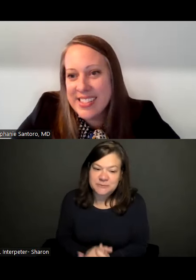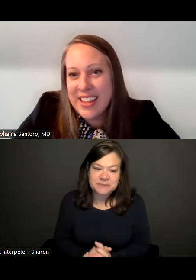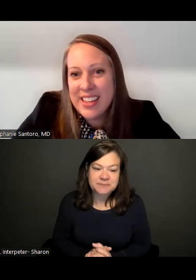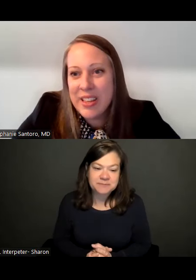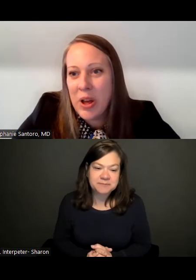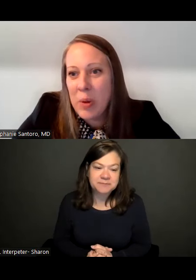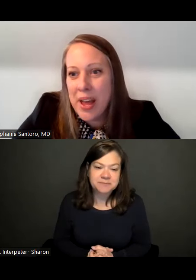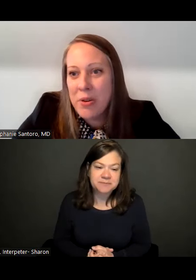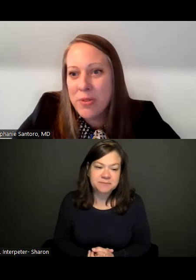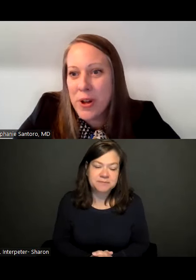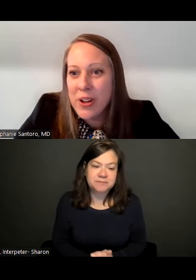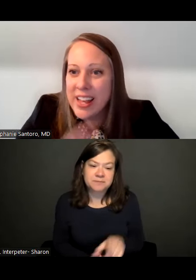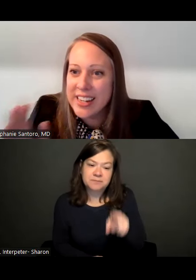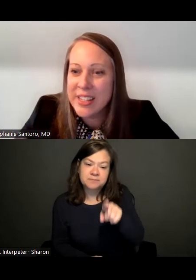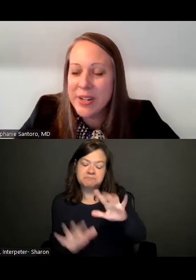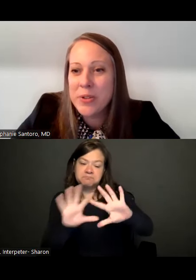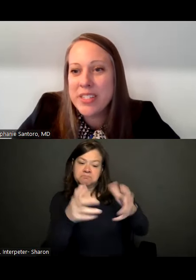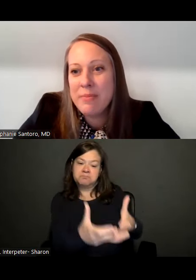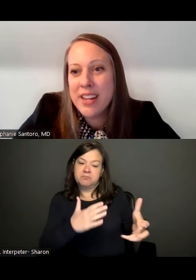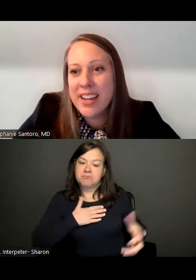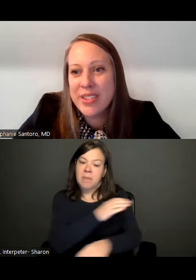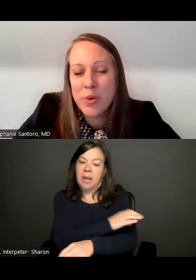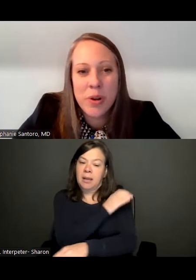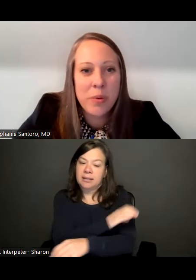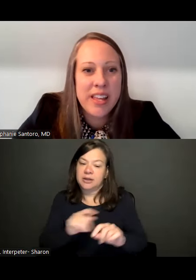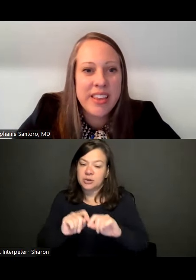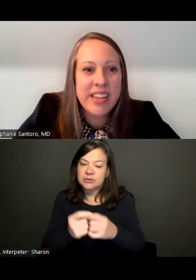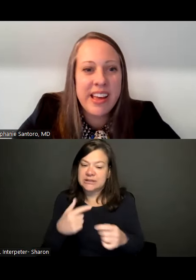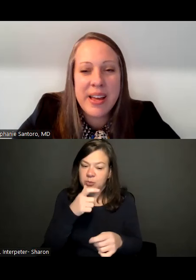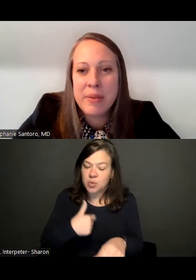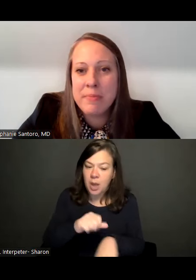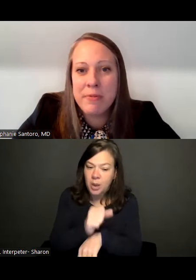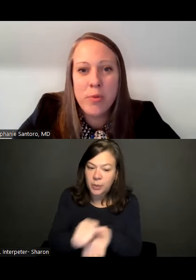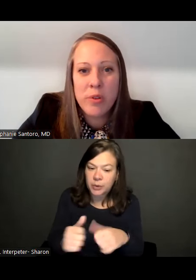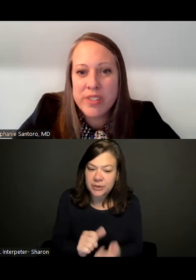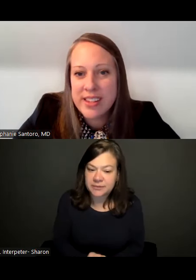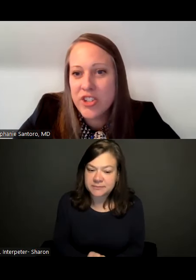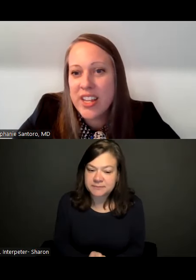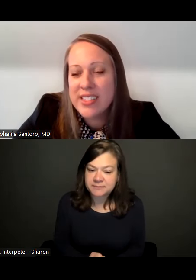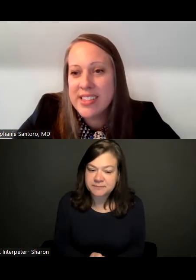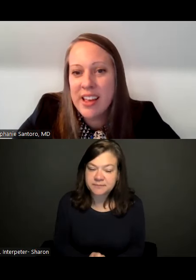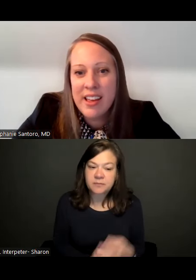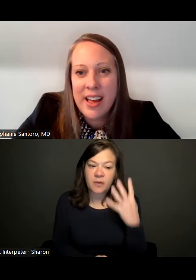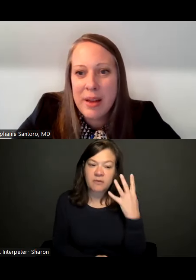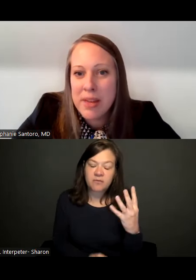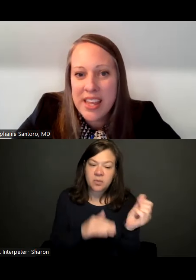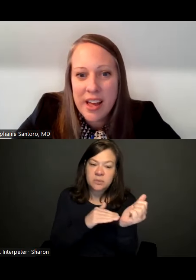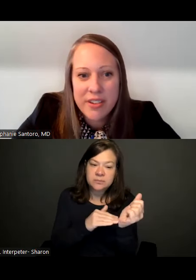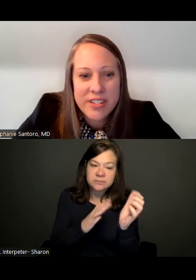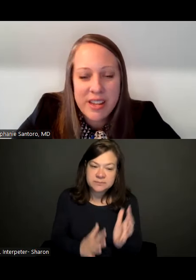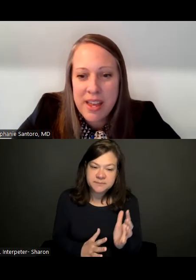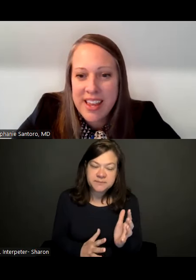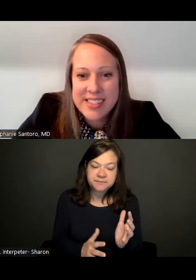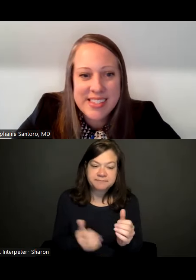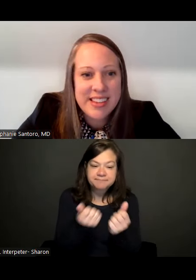This is my overall kind of clinical team that I get to work with, 4 physicians, many